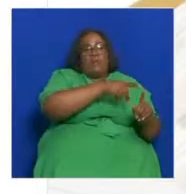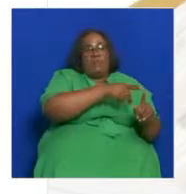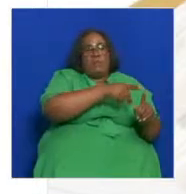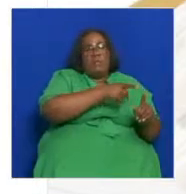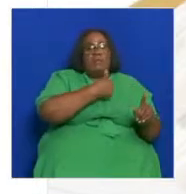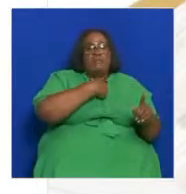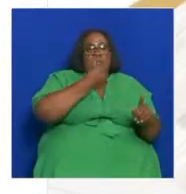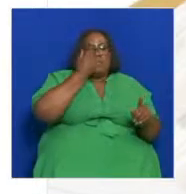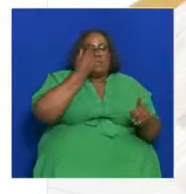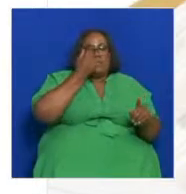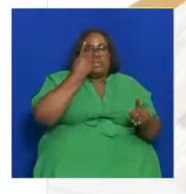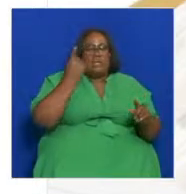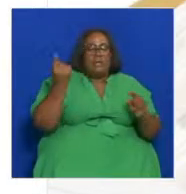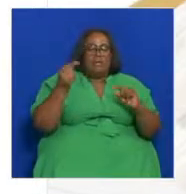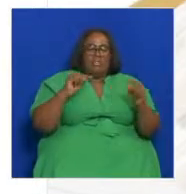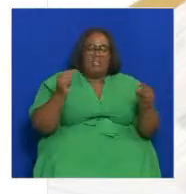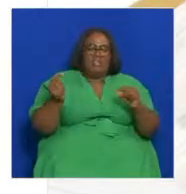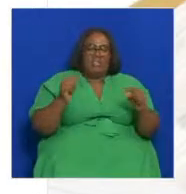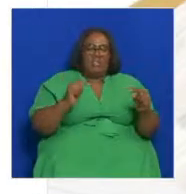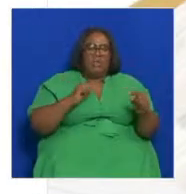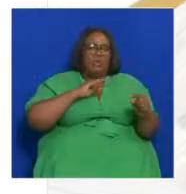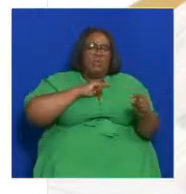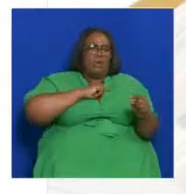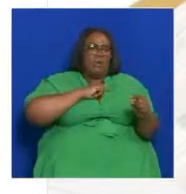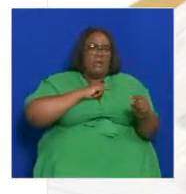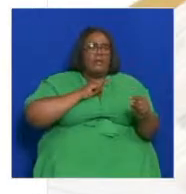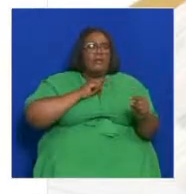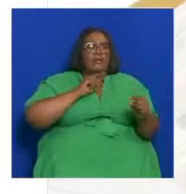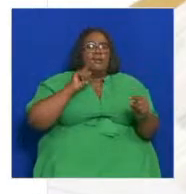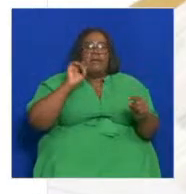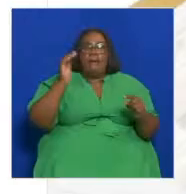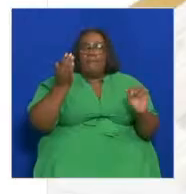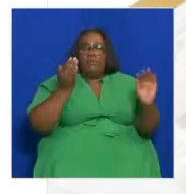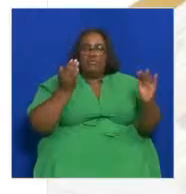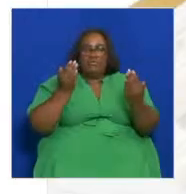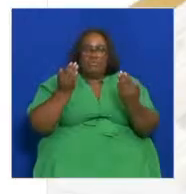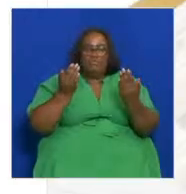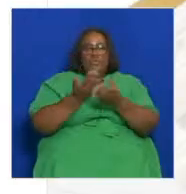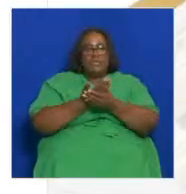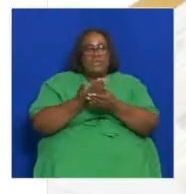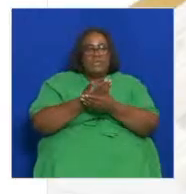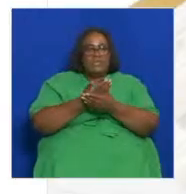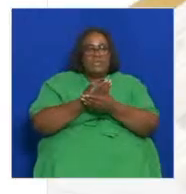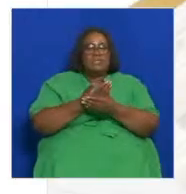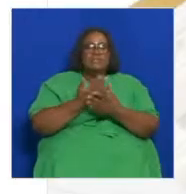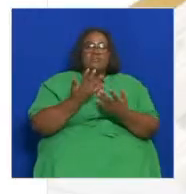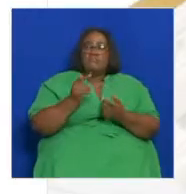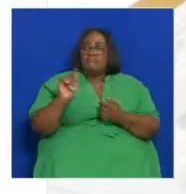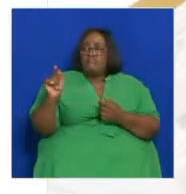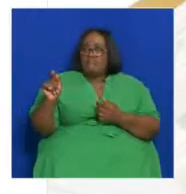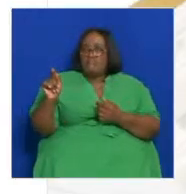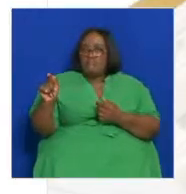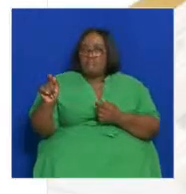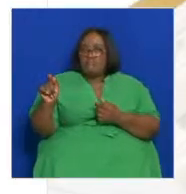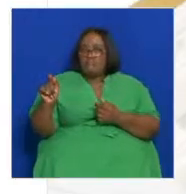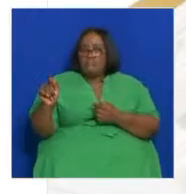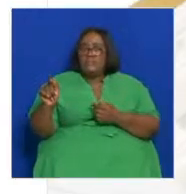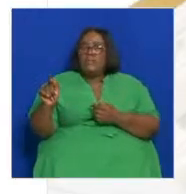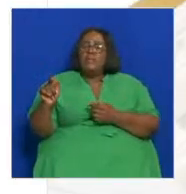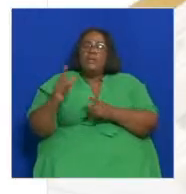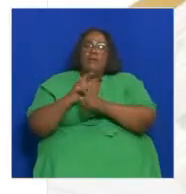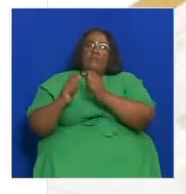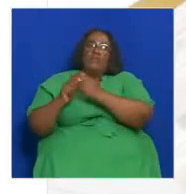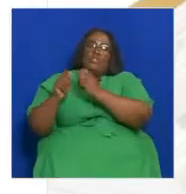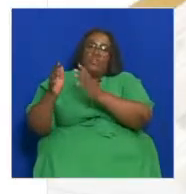conflict concerned the approach to the case. Advocate Ramsamy, as a prosecutor, had taken a particular